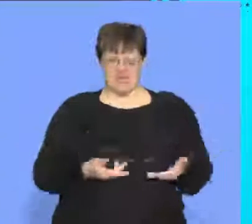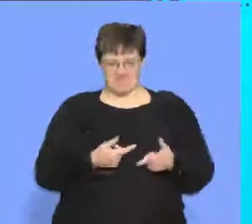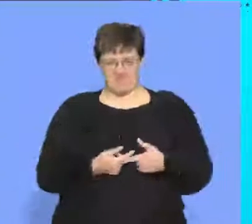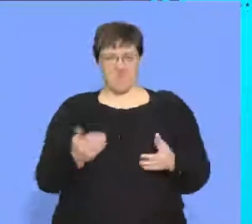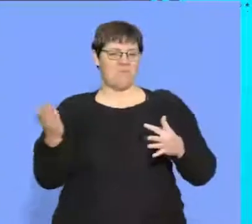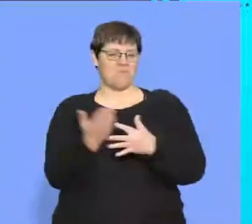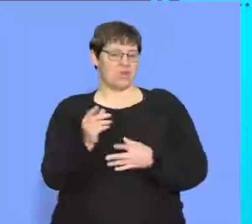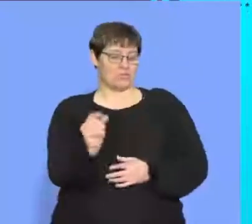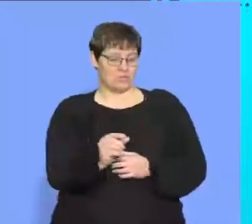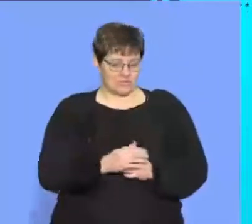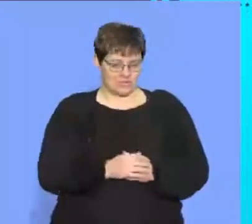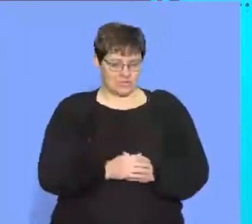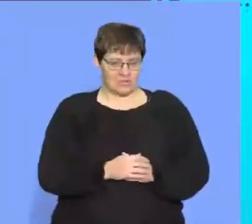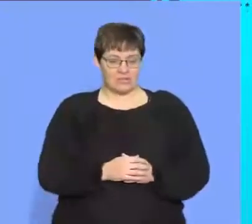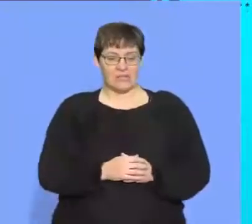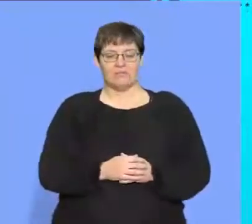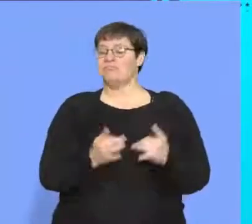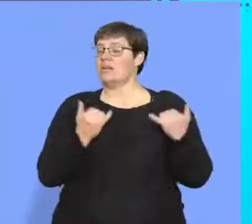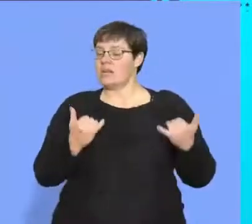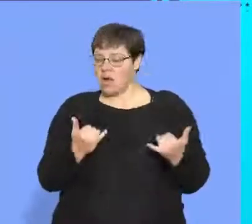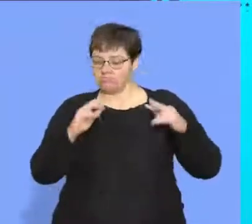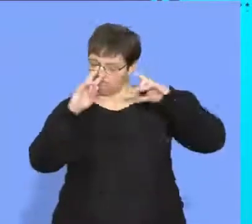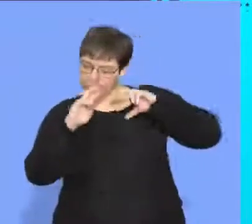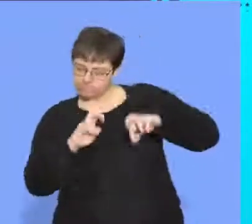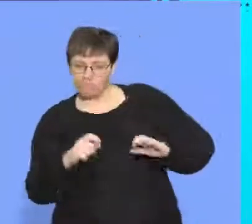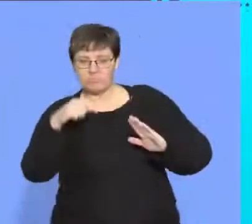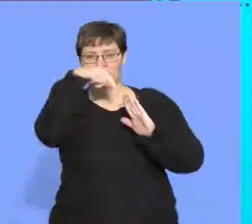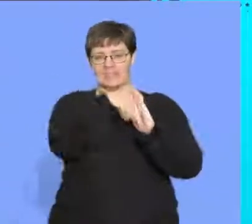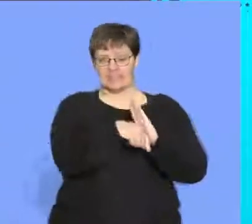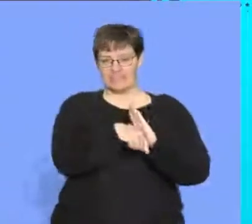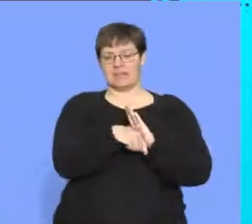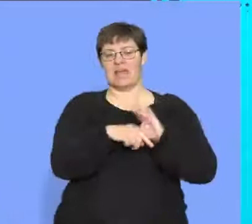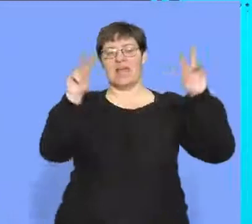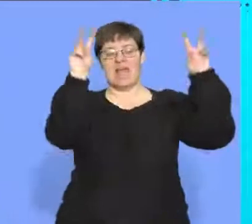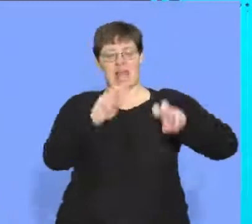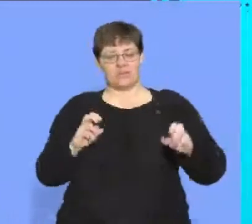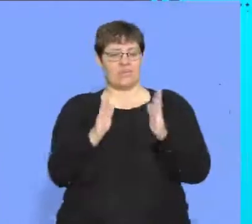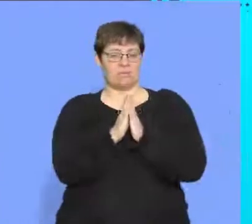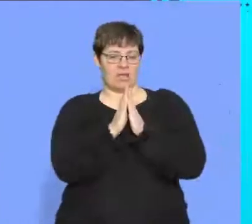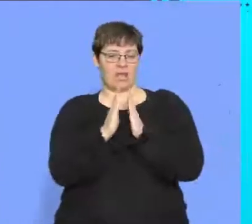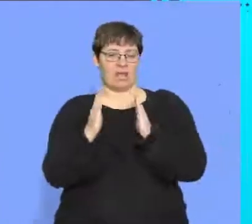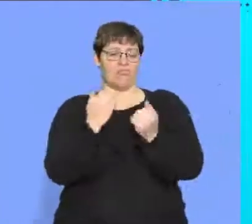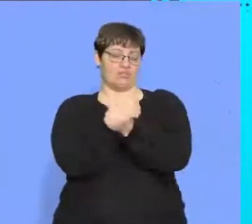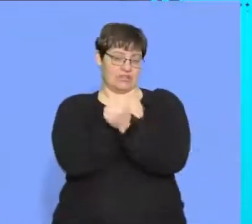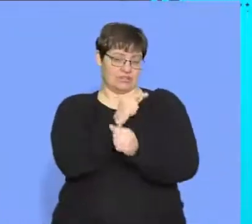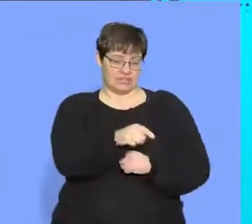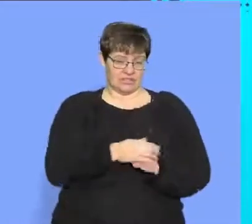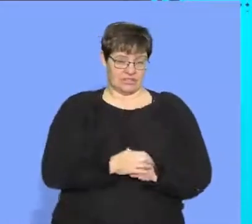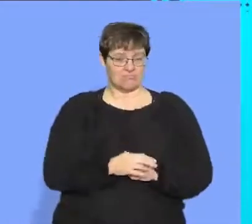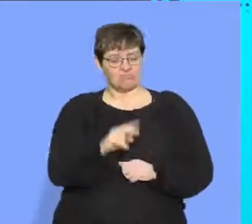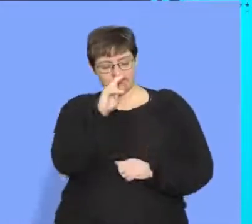Welcome back from that short little break. It's time now to delve deeper into electromagnetic